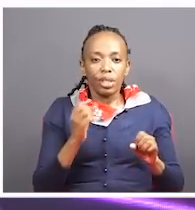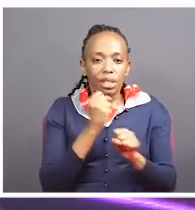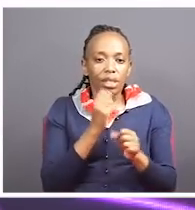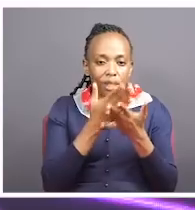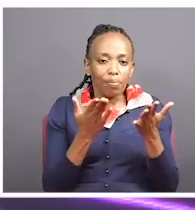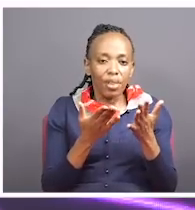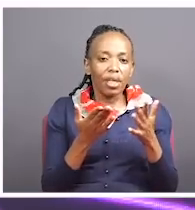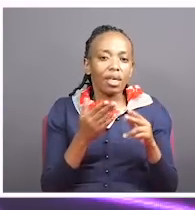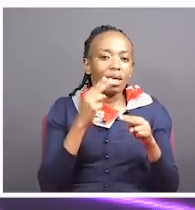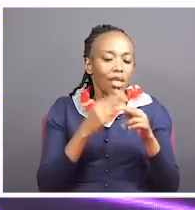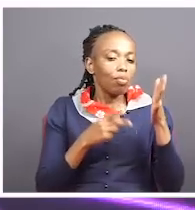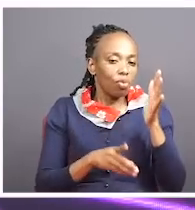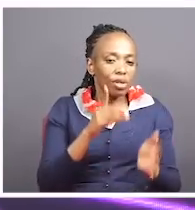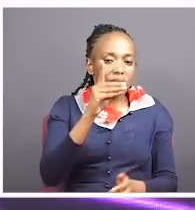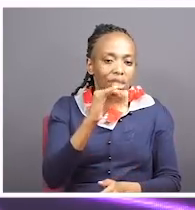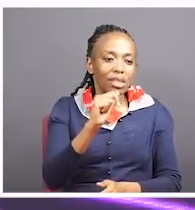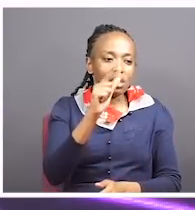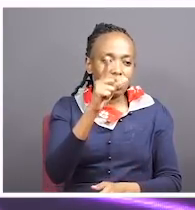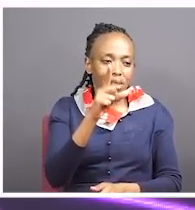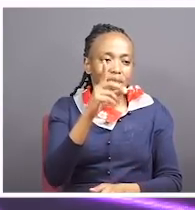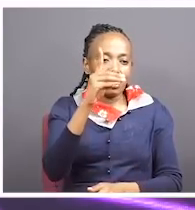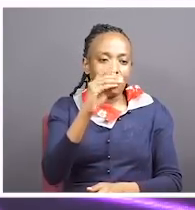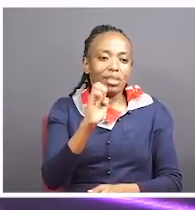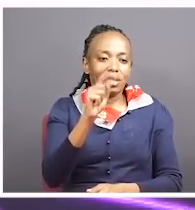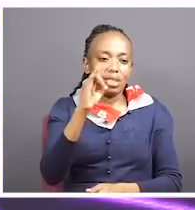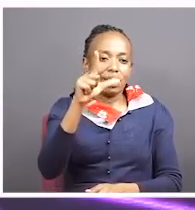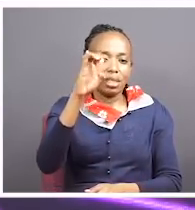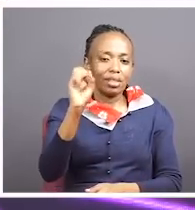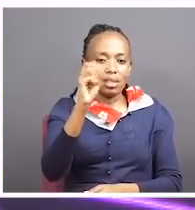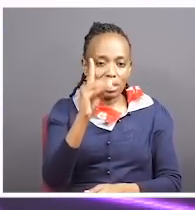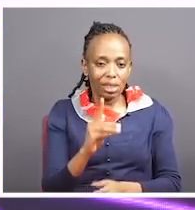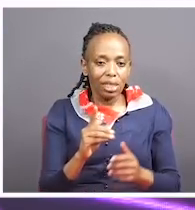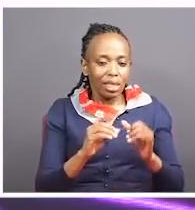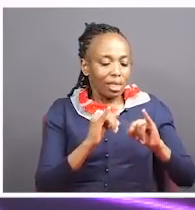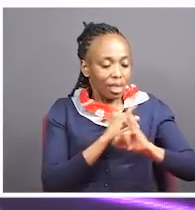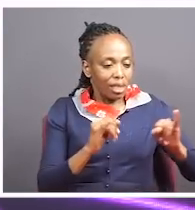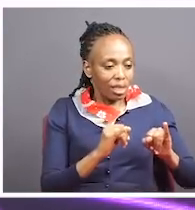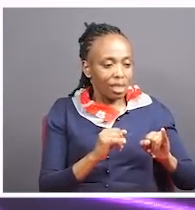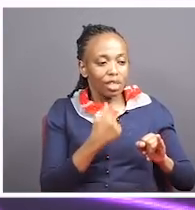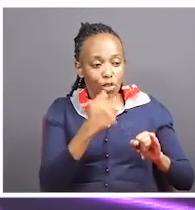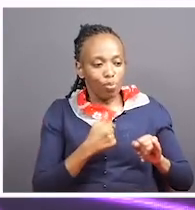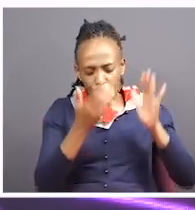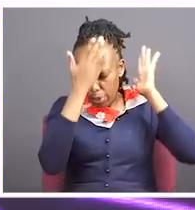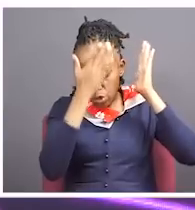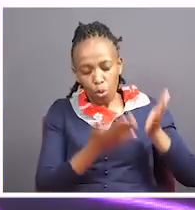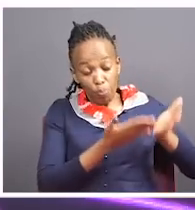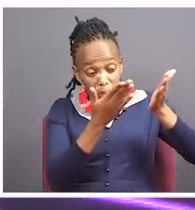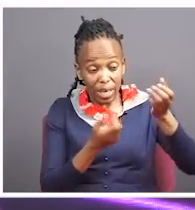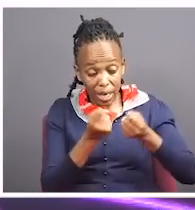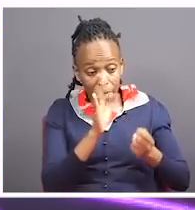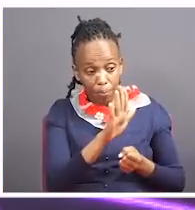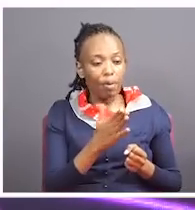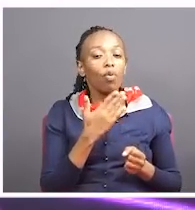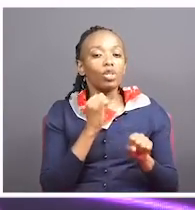country. He does something called detailed cleaning. So he called me and said, Bishop, bring your car. I want to